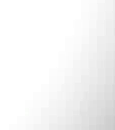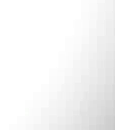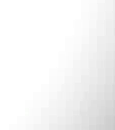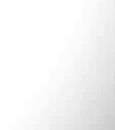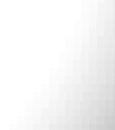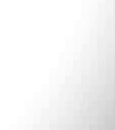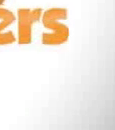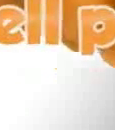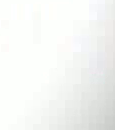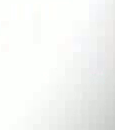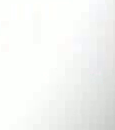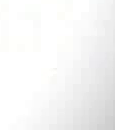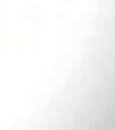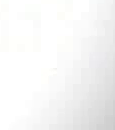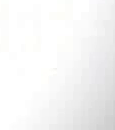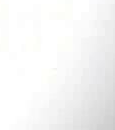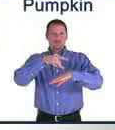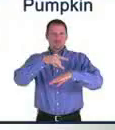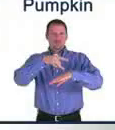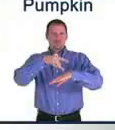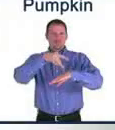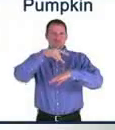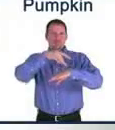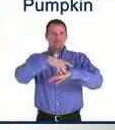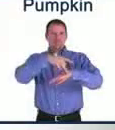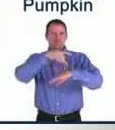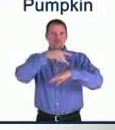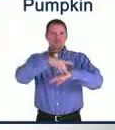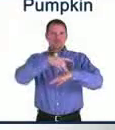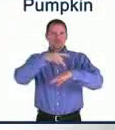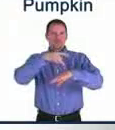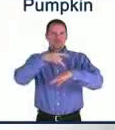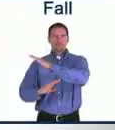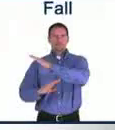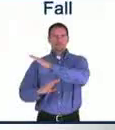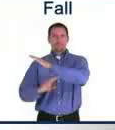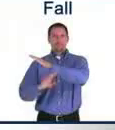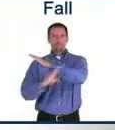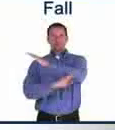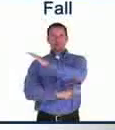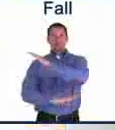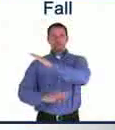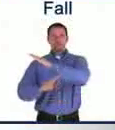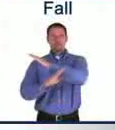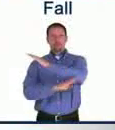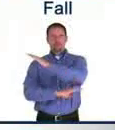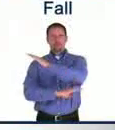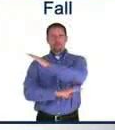peppers. So the next time you feel like having some pumpkin, don't wait for the fall.